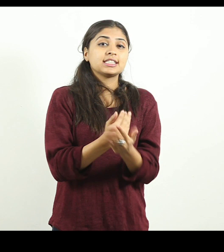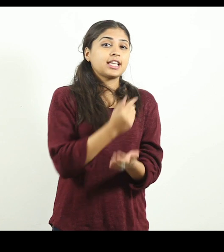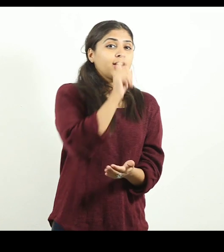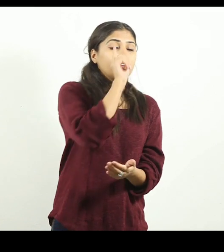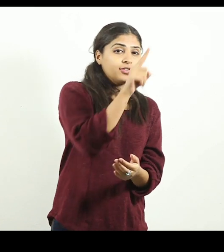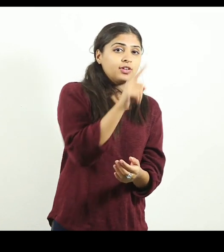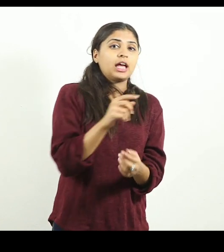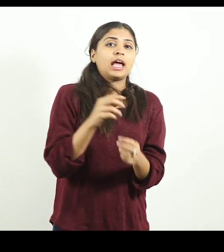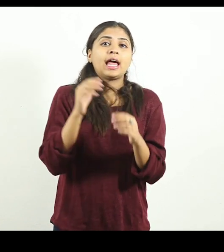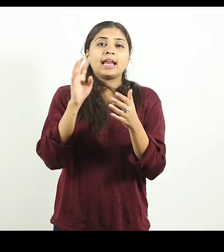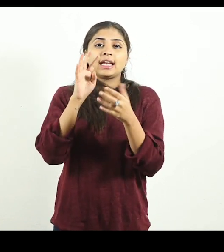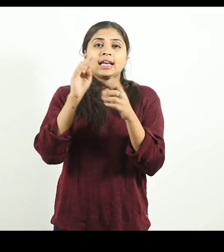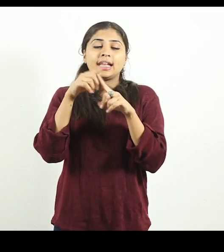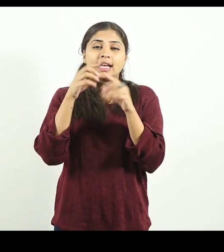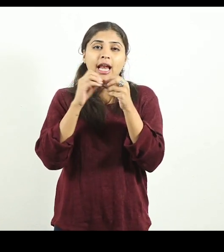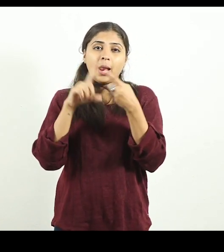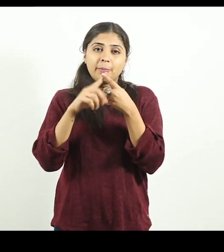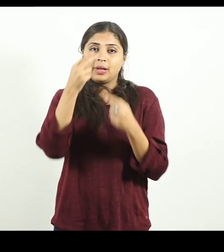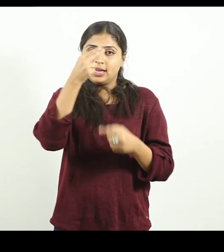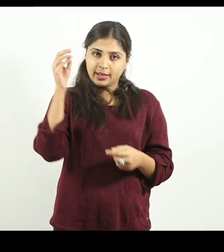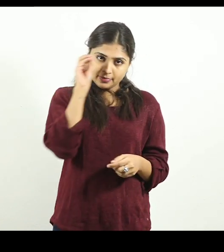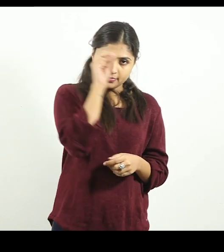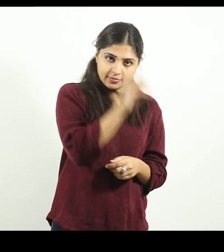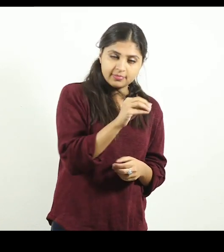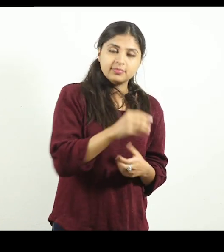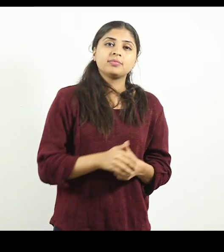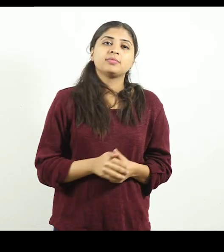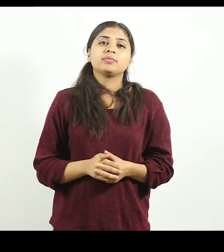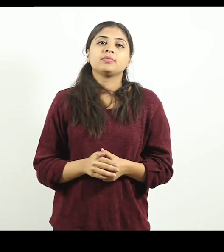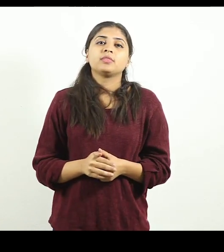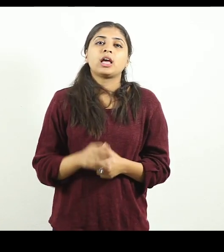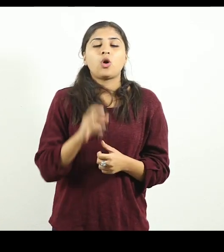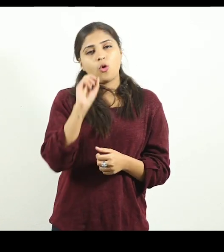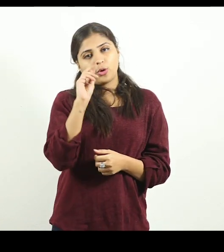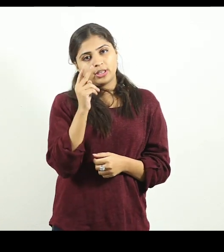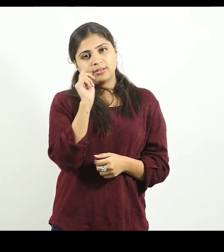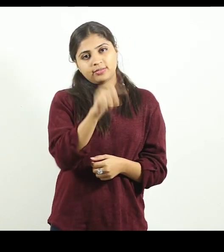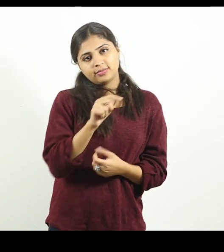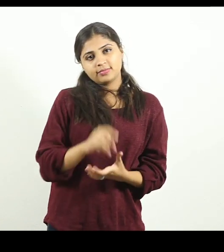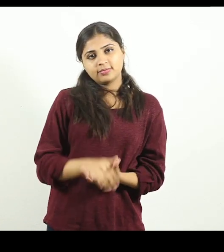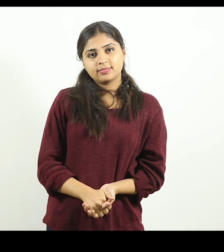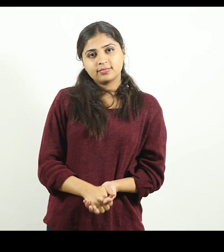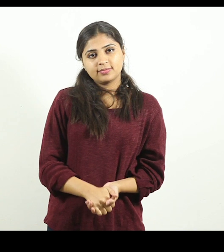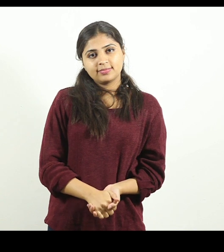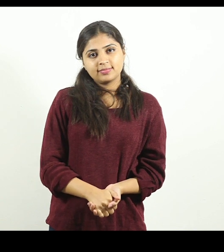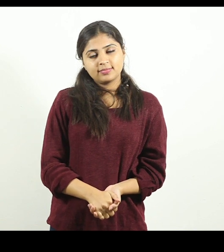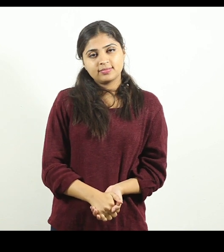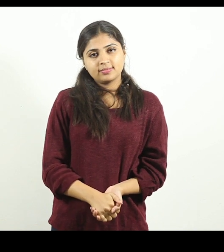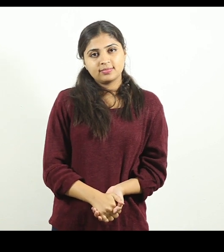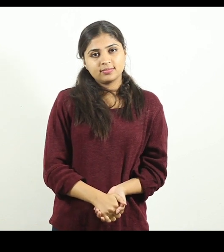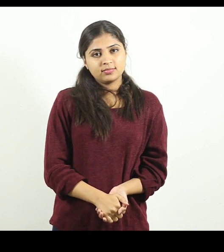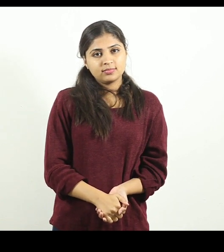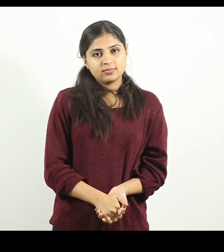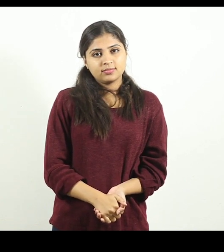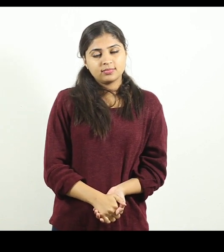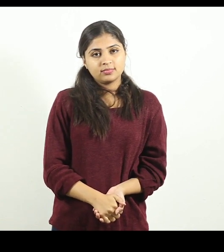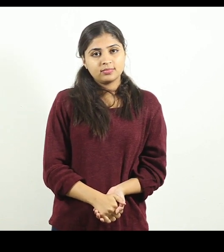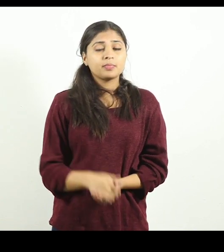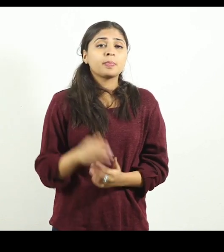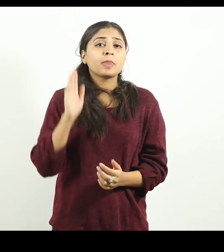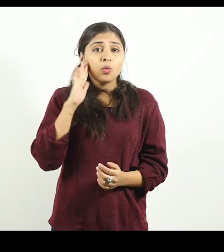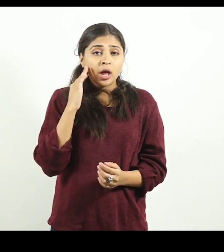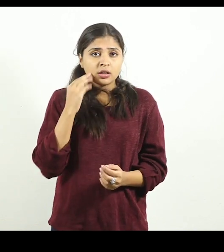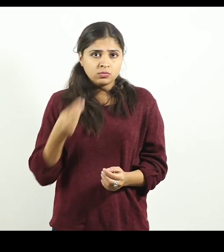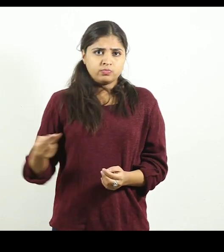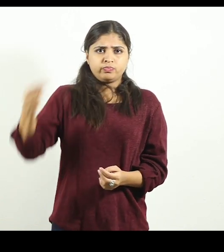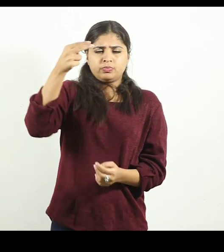row. Click the Save icon, enter the table name, individual, and click OK. When prompted